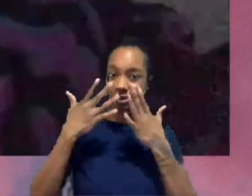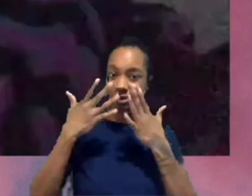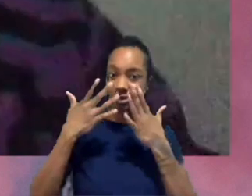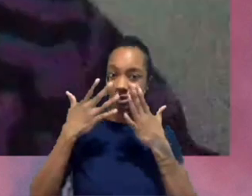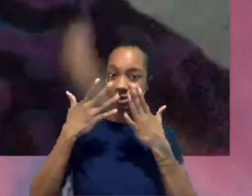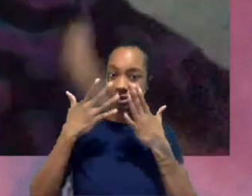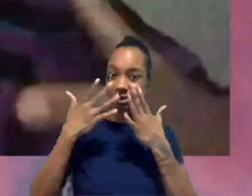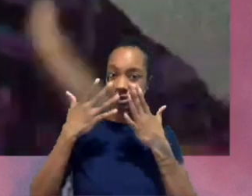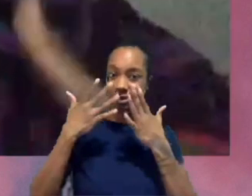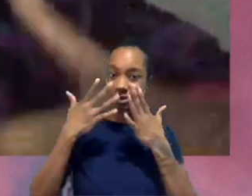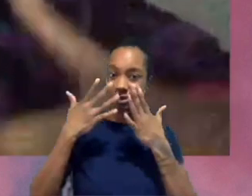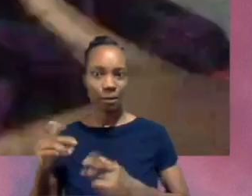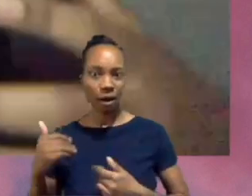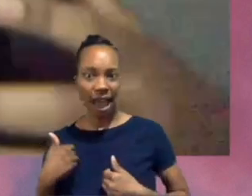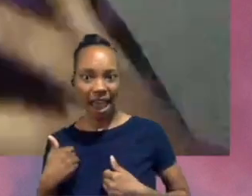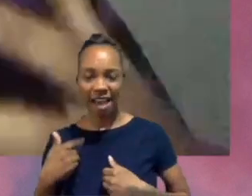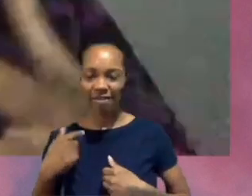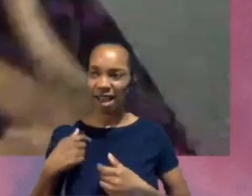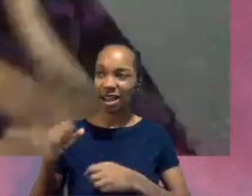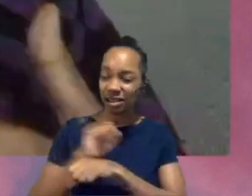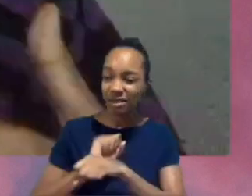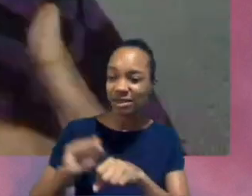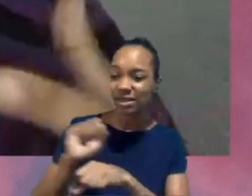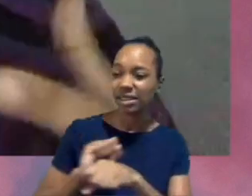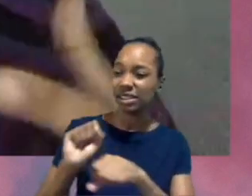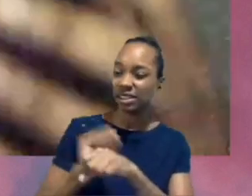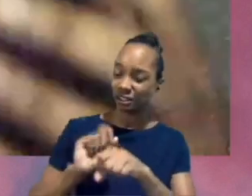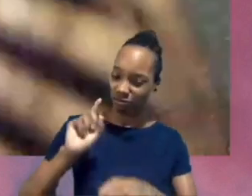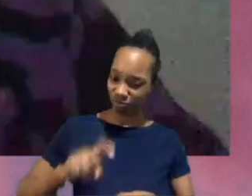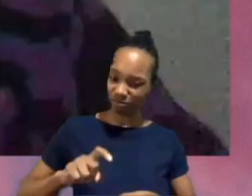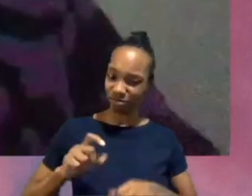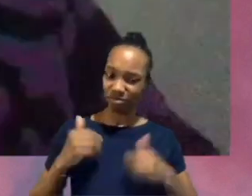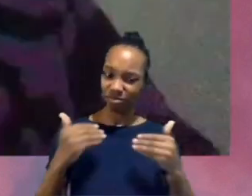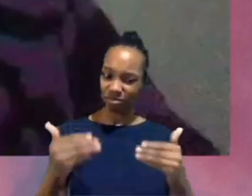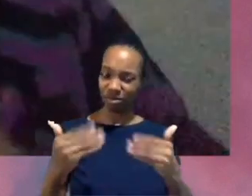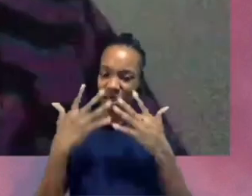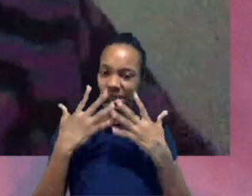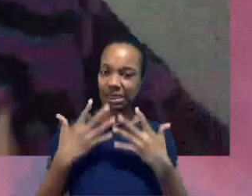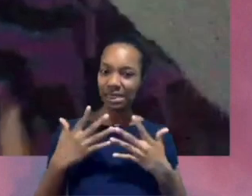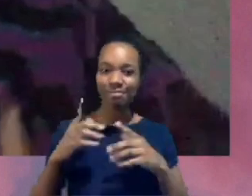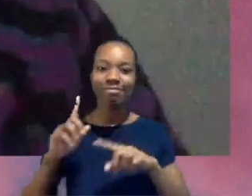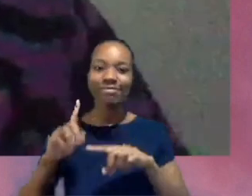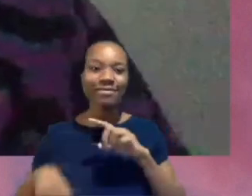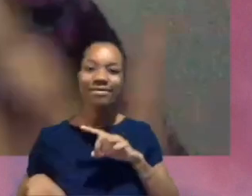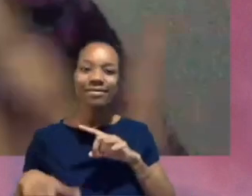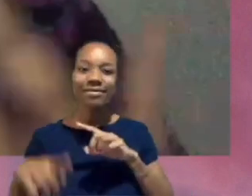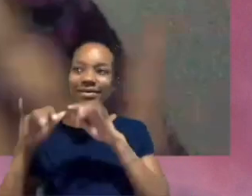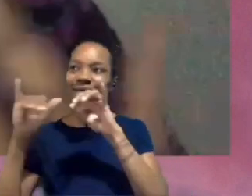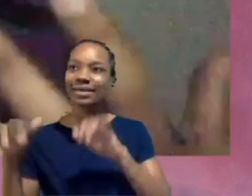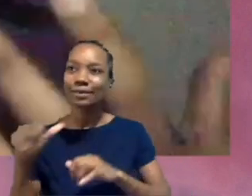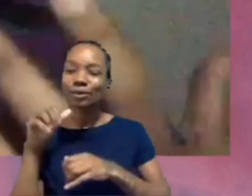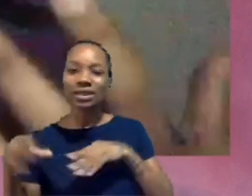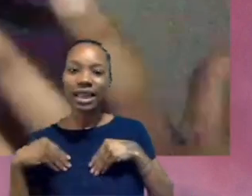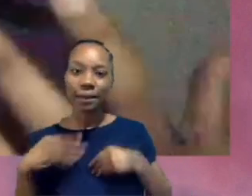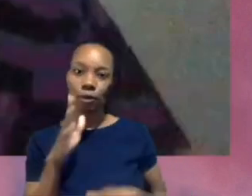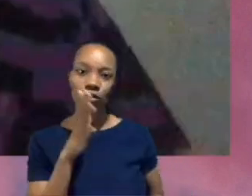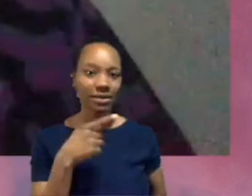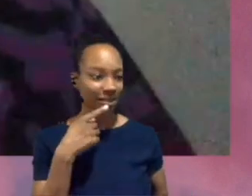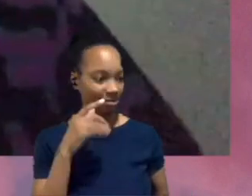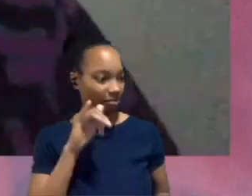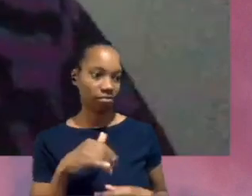bear, but have yet to earn. My mother's burns keep growing. She tells me they don't matter. That's just what happens when you walk through